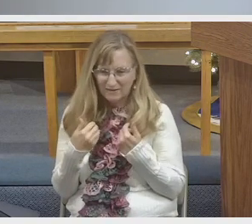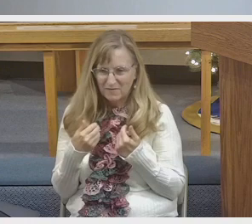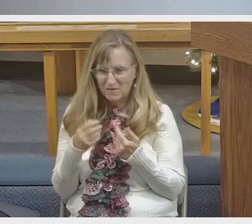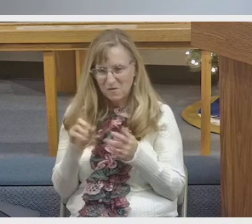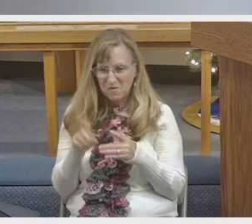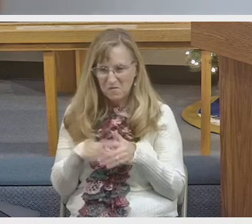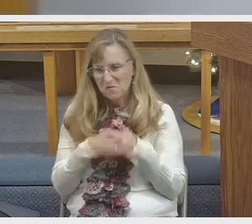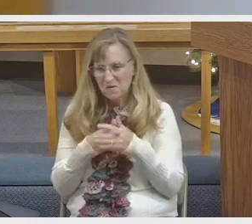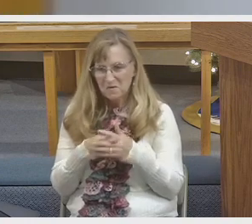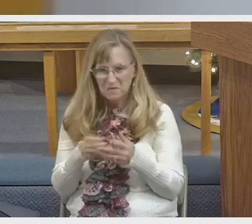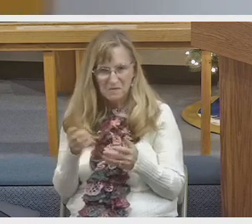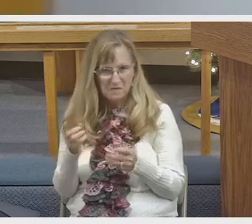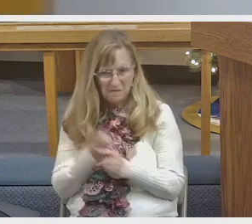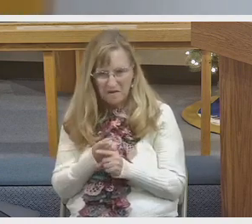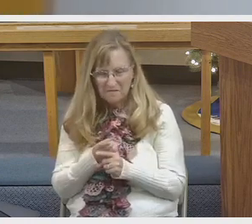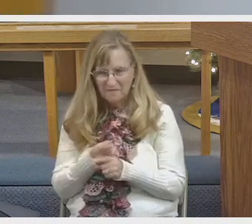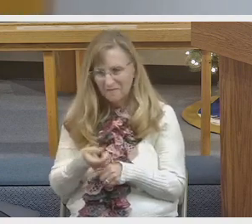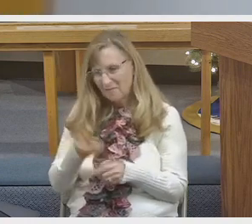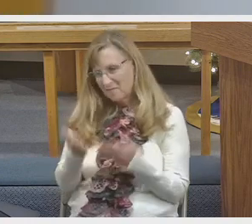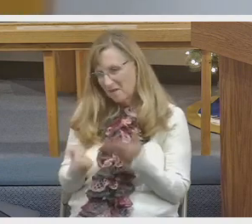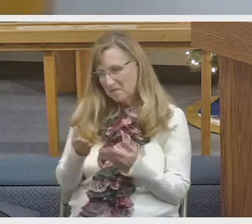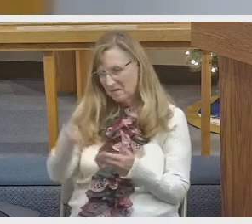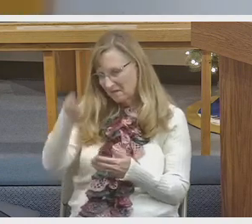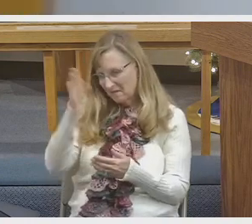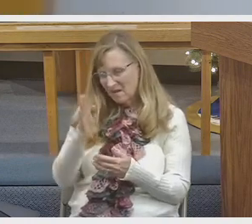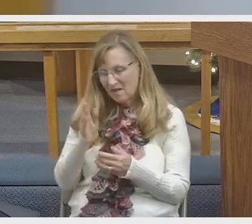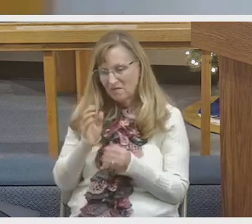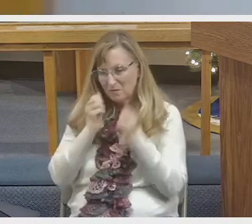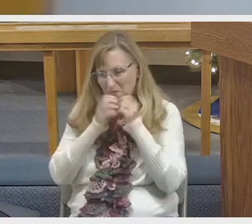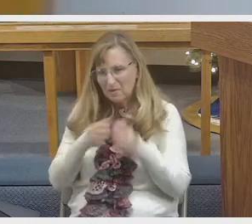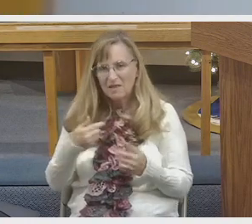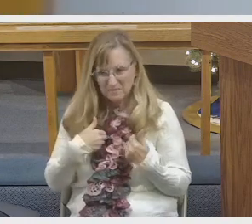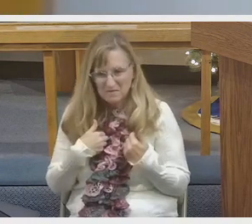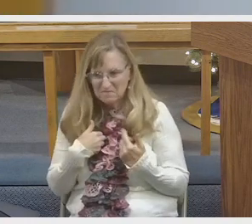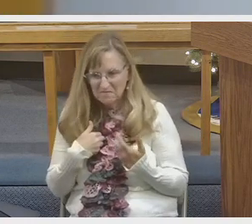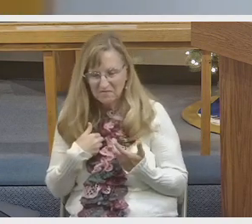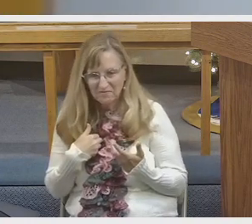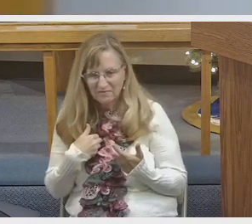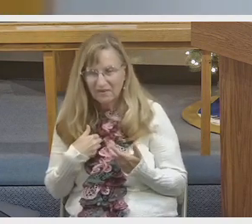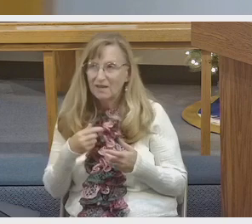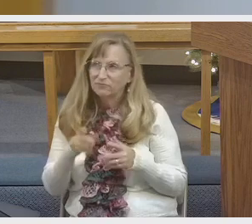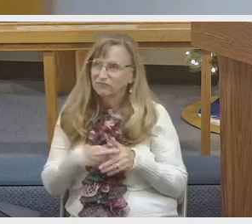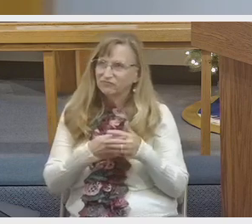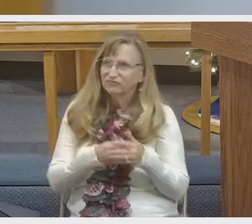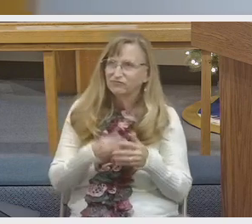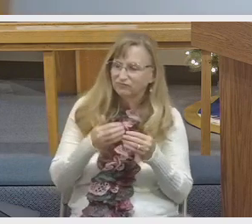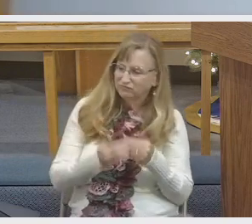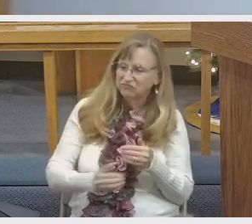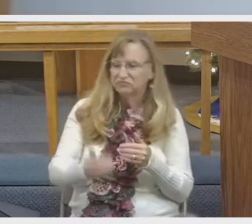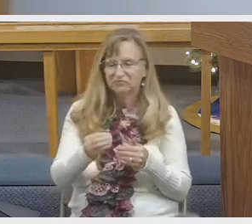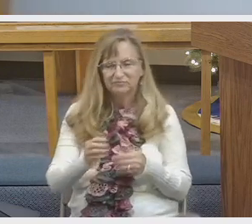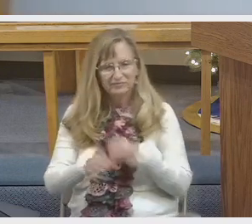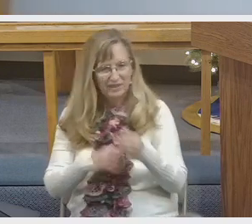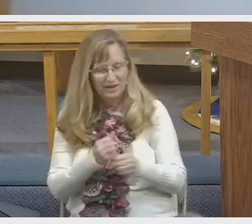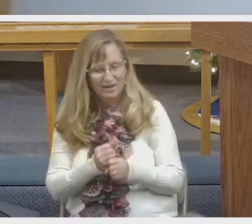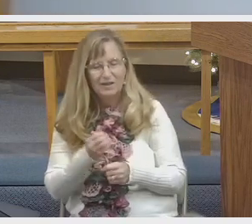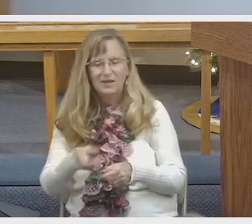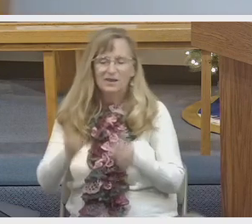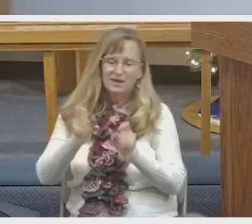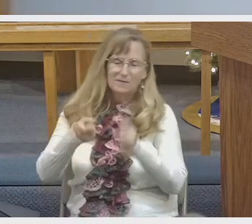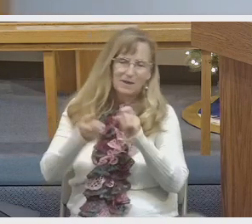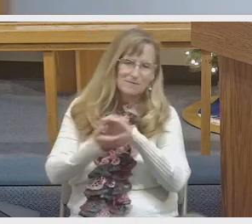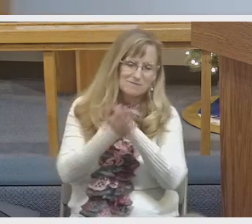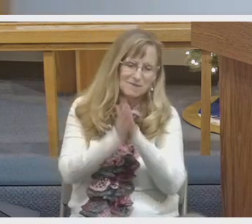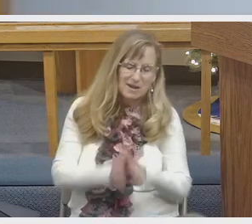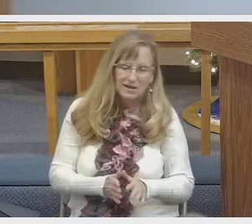2024 with the things I want and the type of life I want, or the peace and serenity that I want. And if we